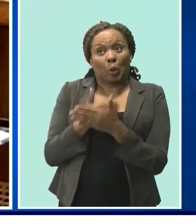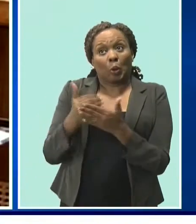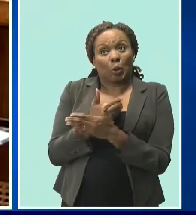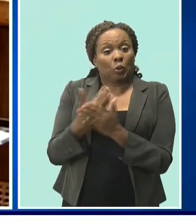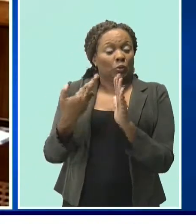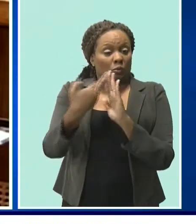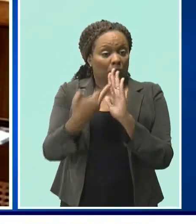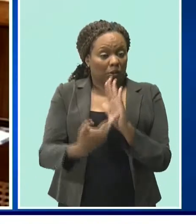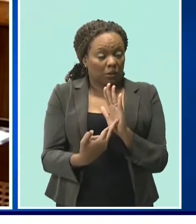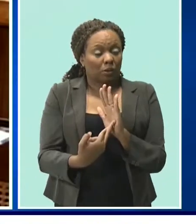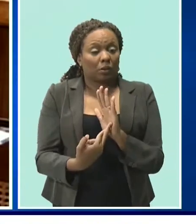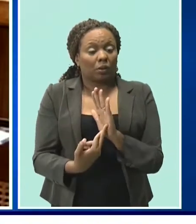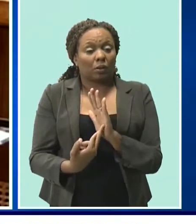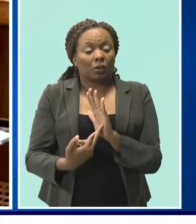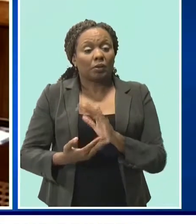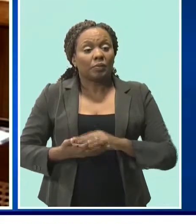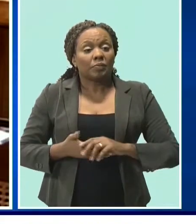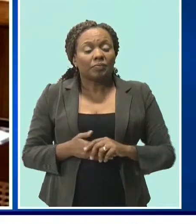regulations